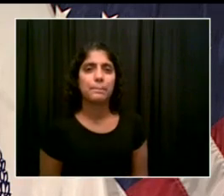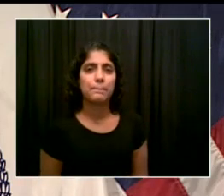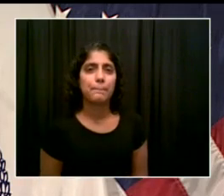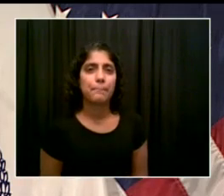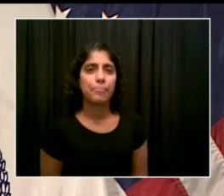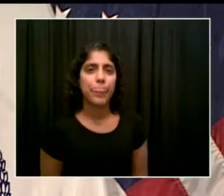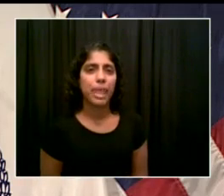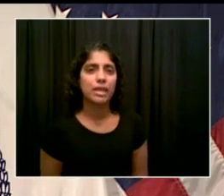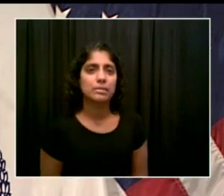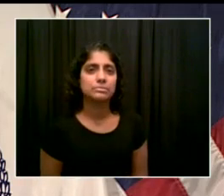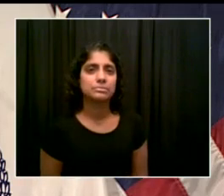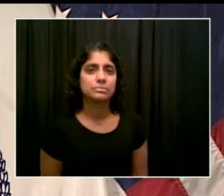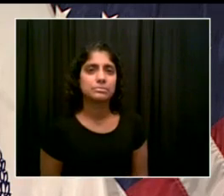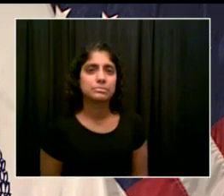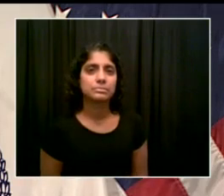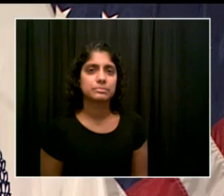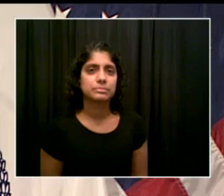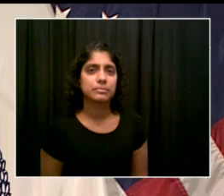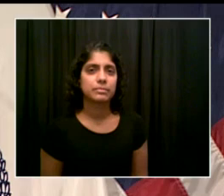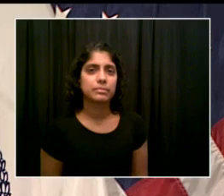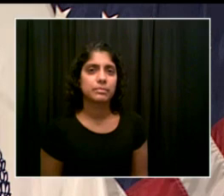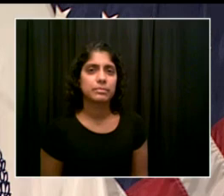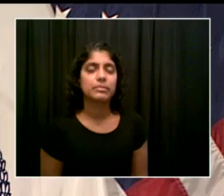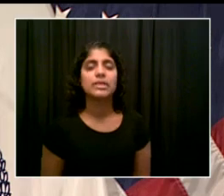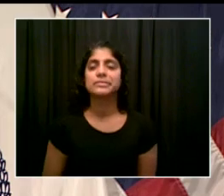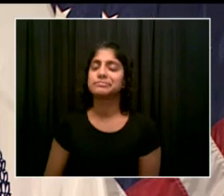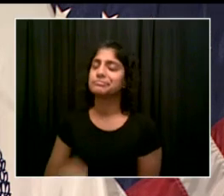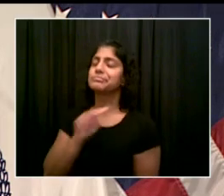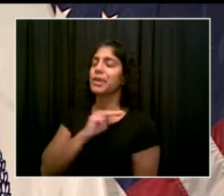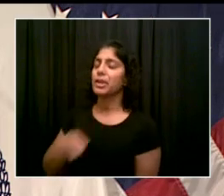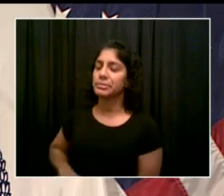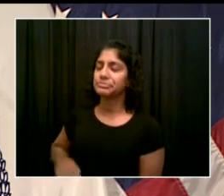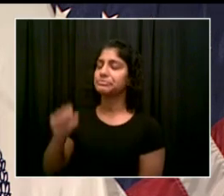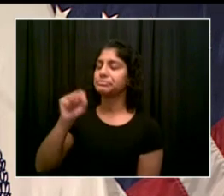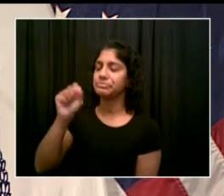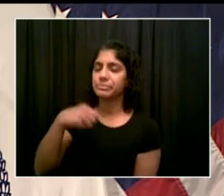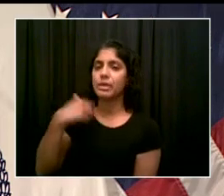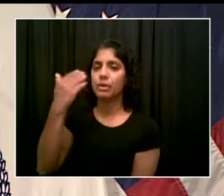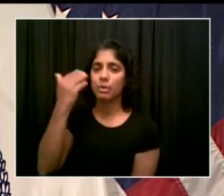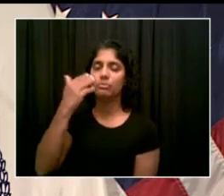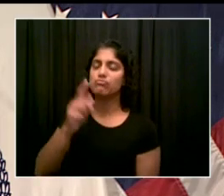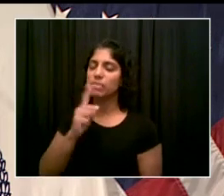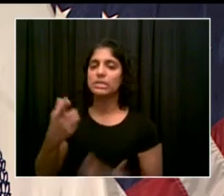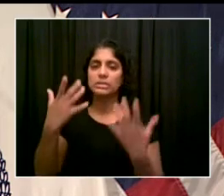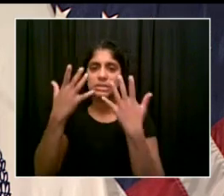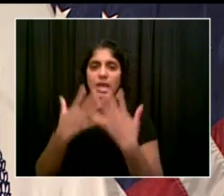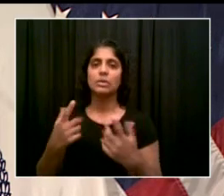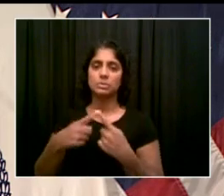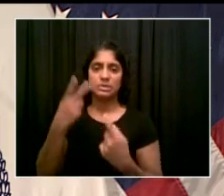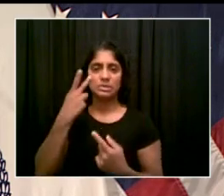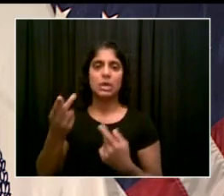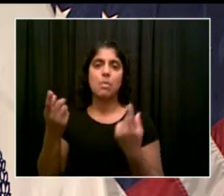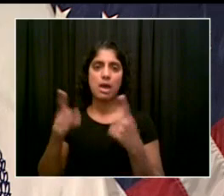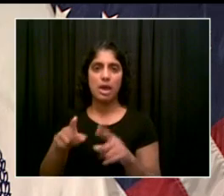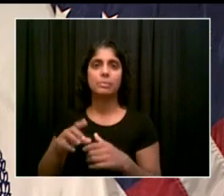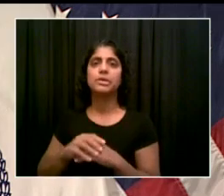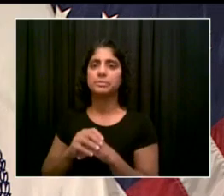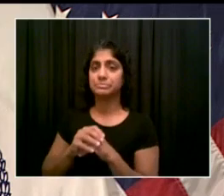crashes. The pandemic caused people to feel uncomfortable on mass transit. They got in their cars, and in too many